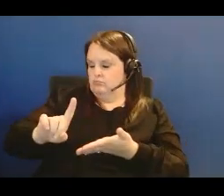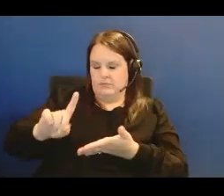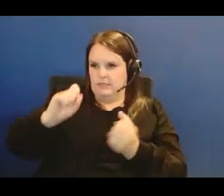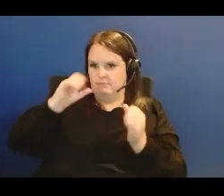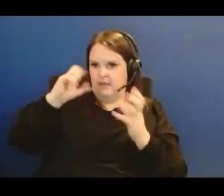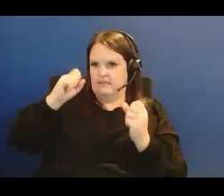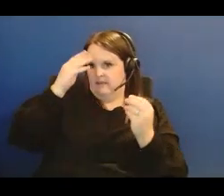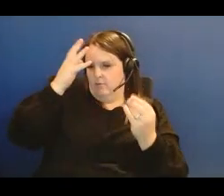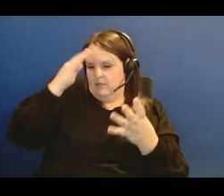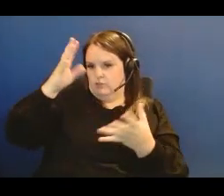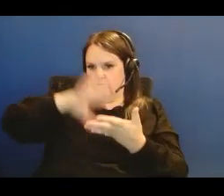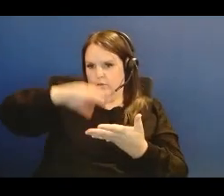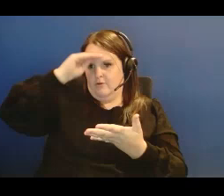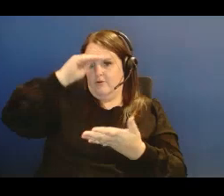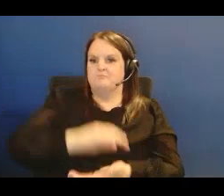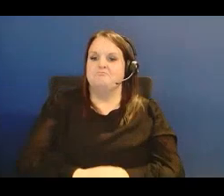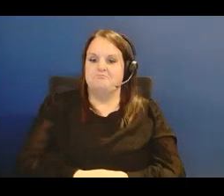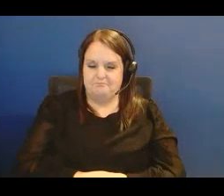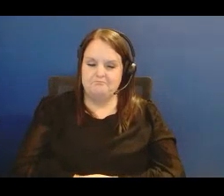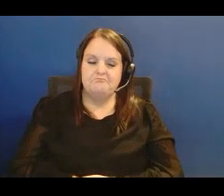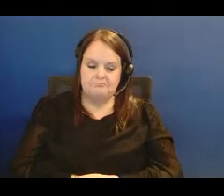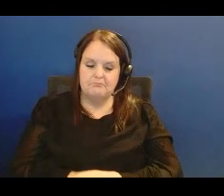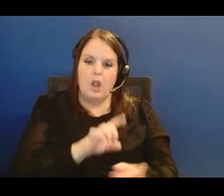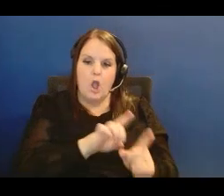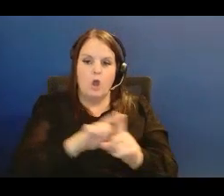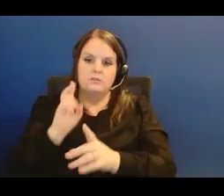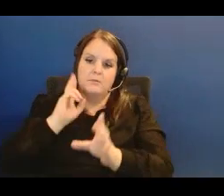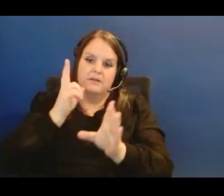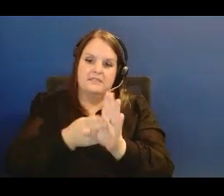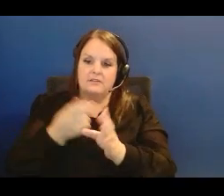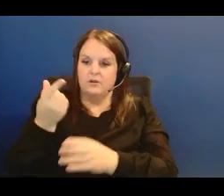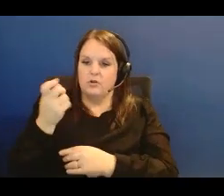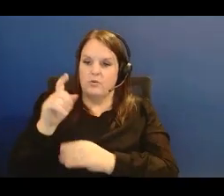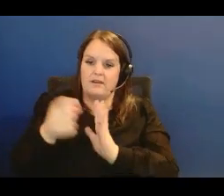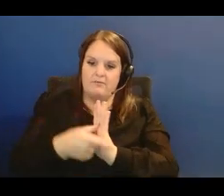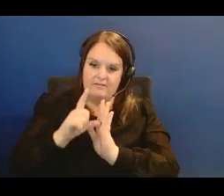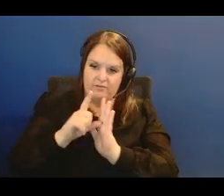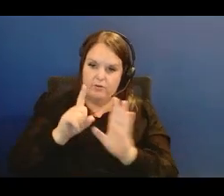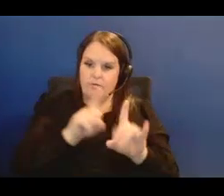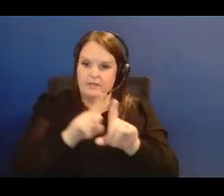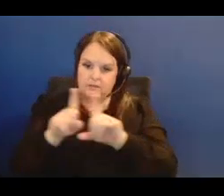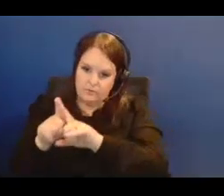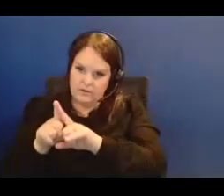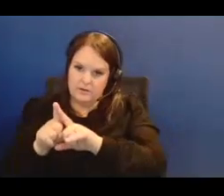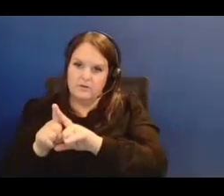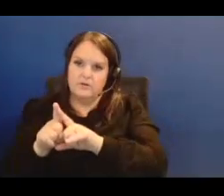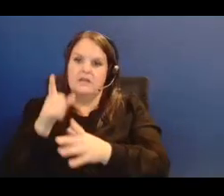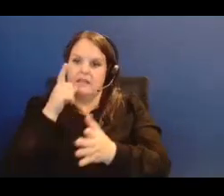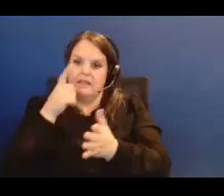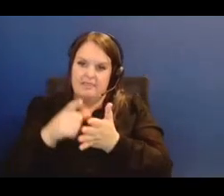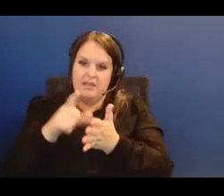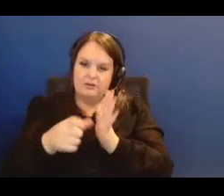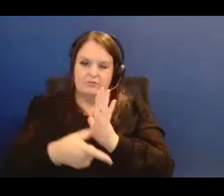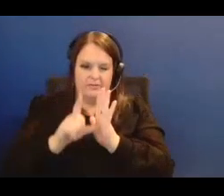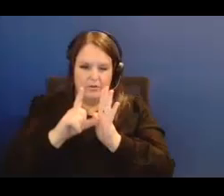overall. I also participated in a grant review as well as the literature review, which I mentioned